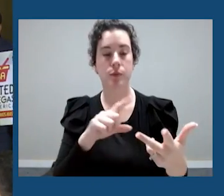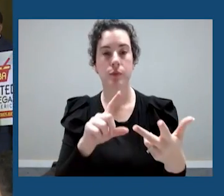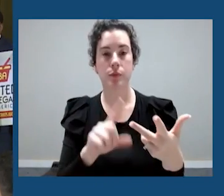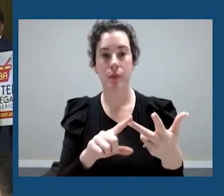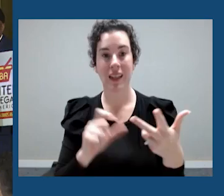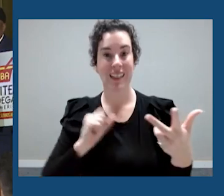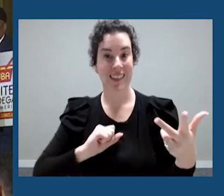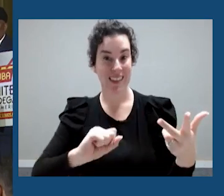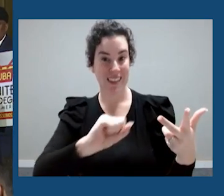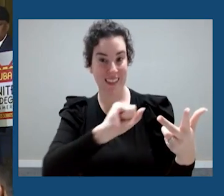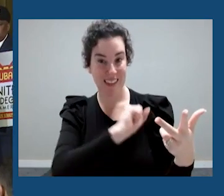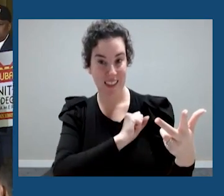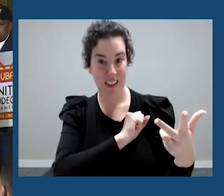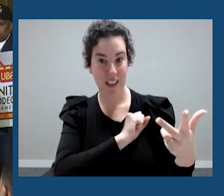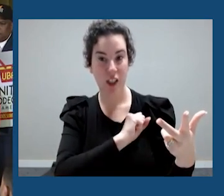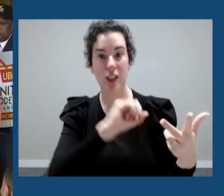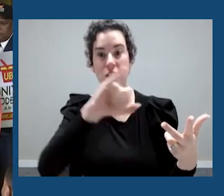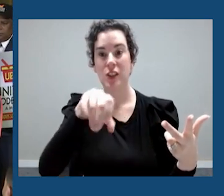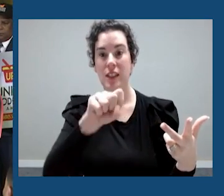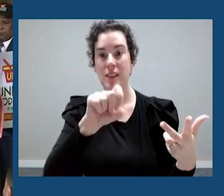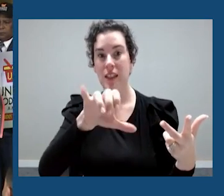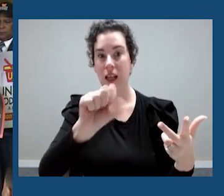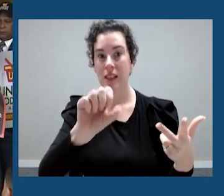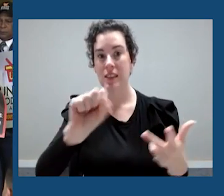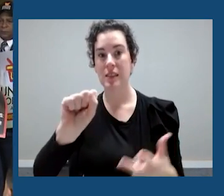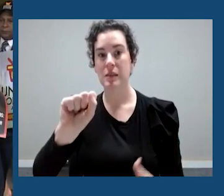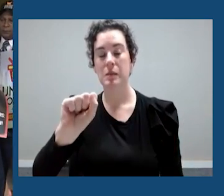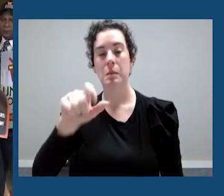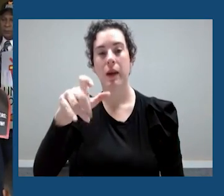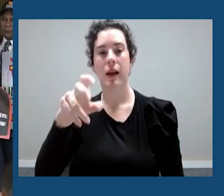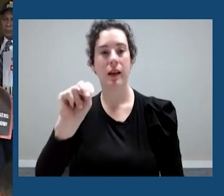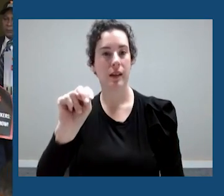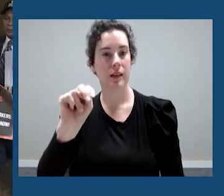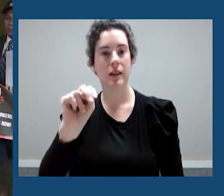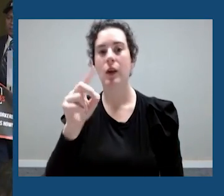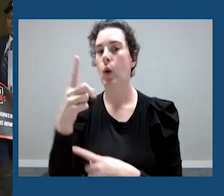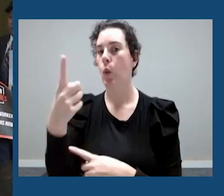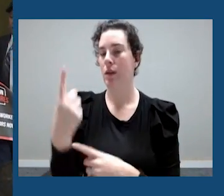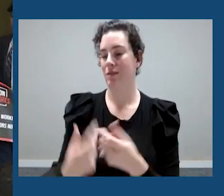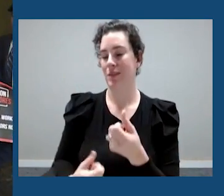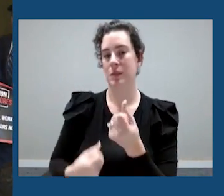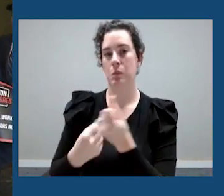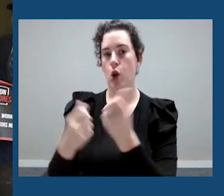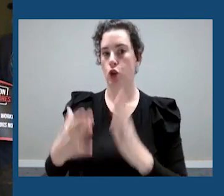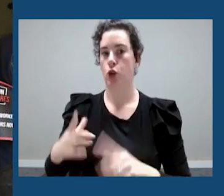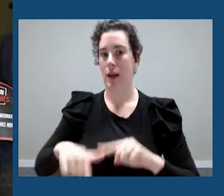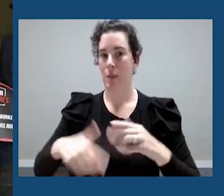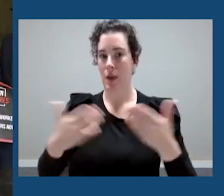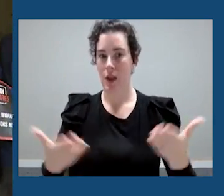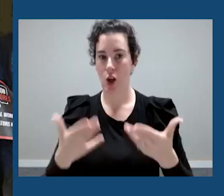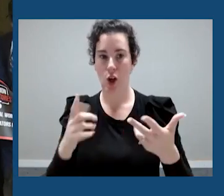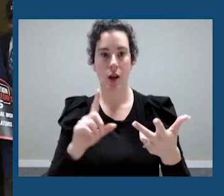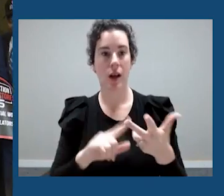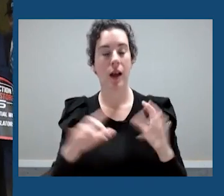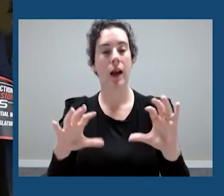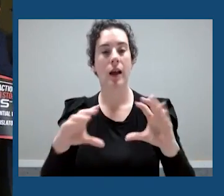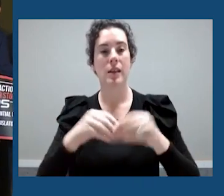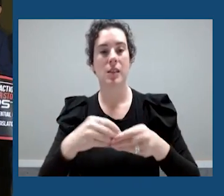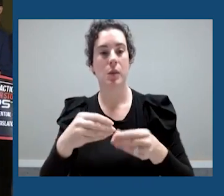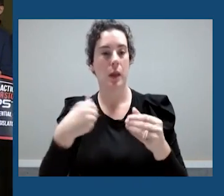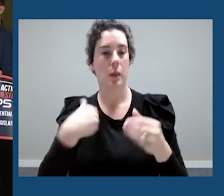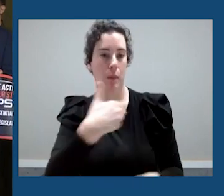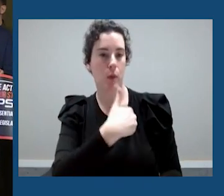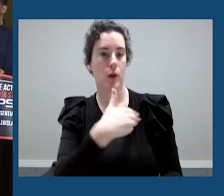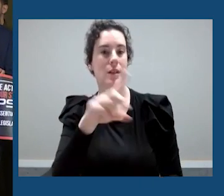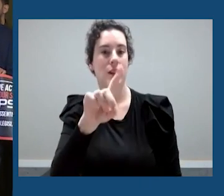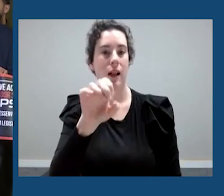Jessica Scarcella-Spann, the Senate, who can't be with us here, one of our sponsors, Assembly Member Manny De Los Santos from the Assembly. You'll be hearing from him.